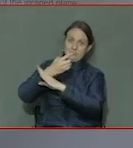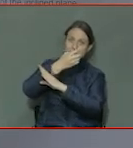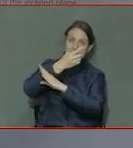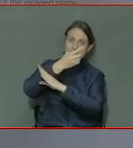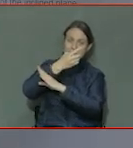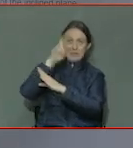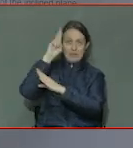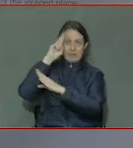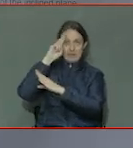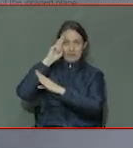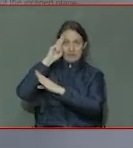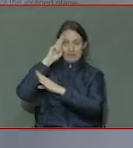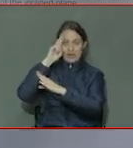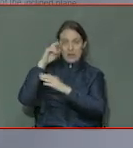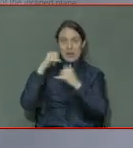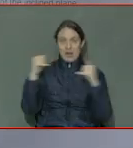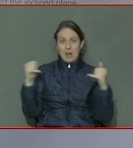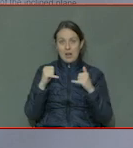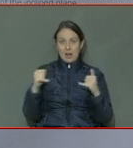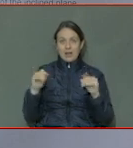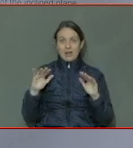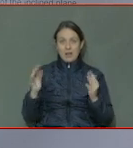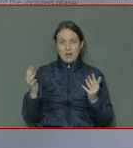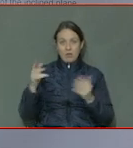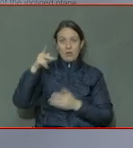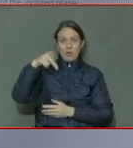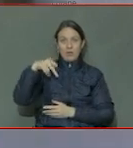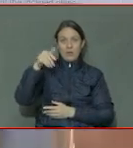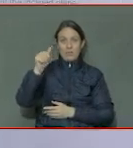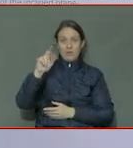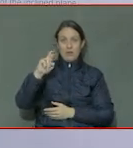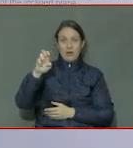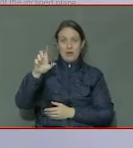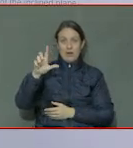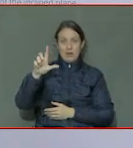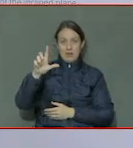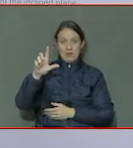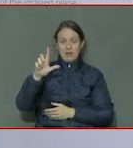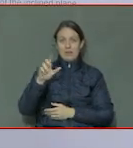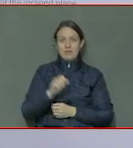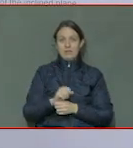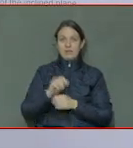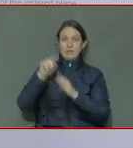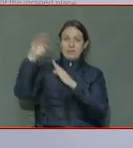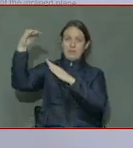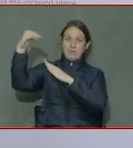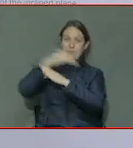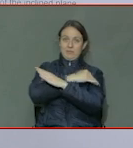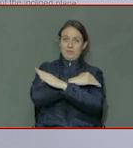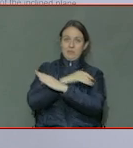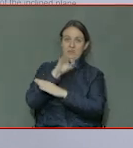lines are perpendicular, are parallel to the plane. So that one will be